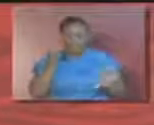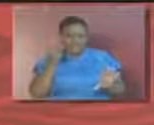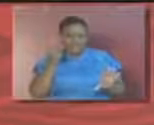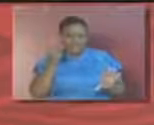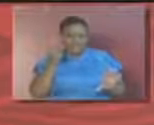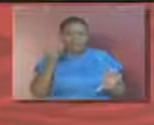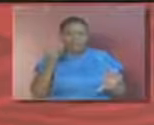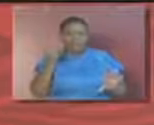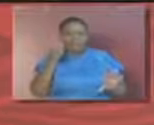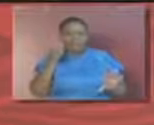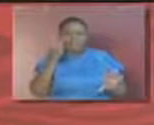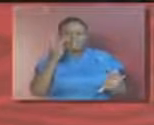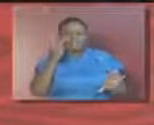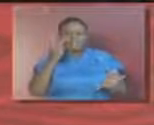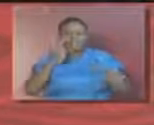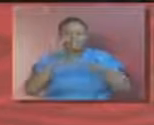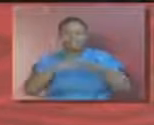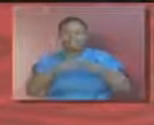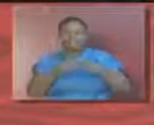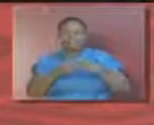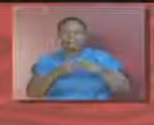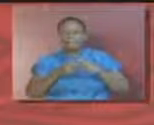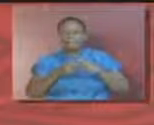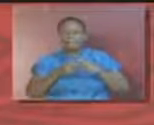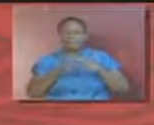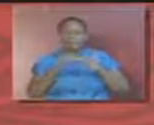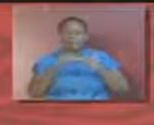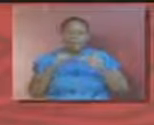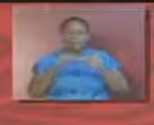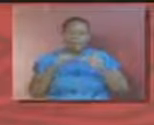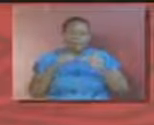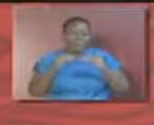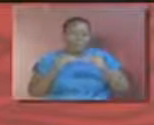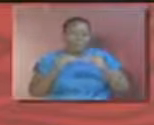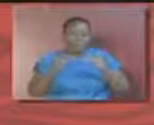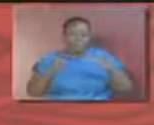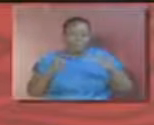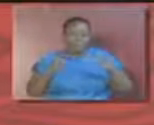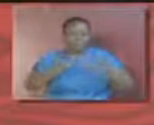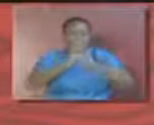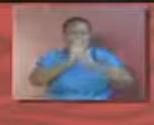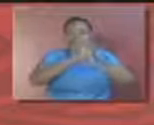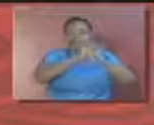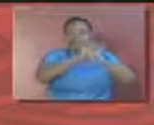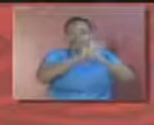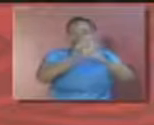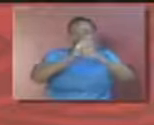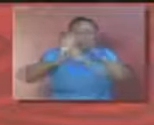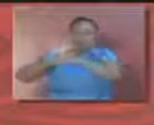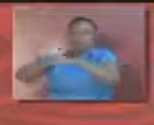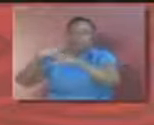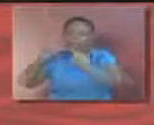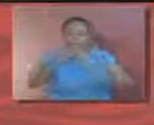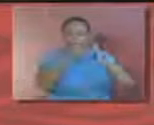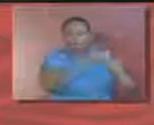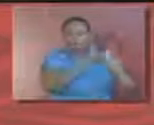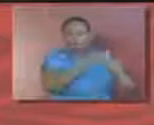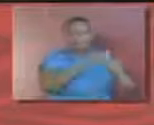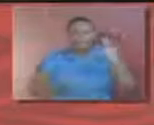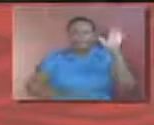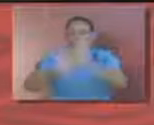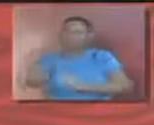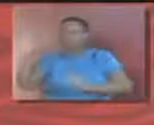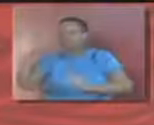healthcare system may not be able to be as resilient or as supportive as it has been over the last year